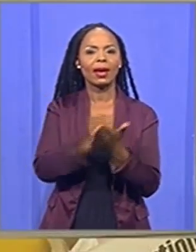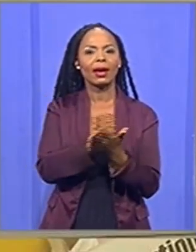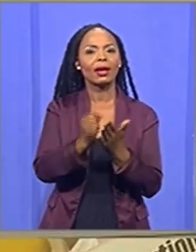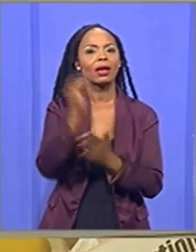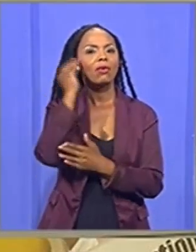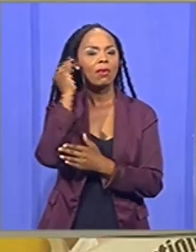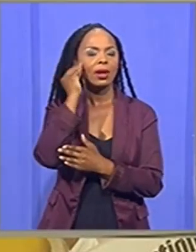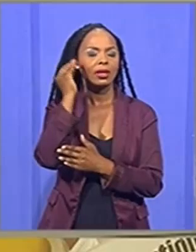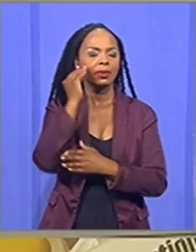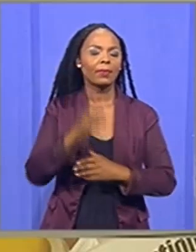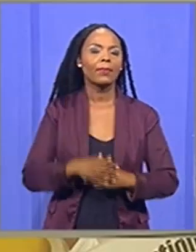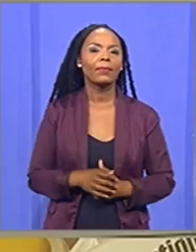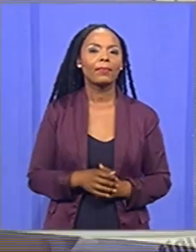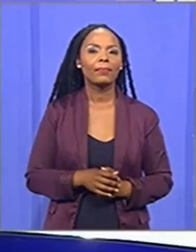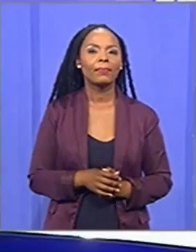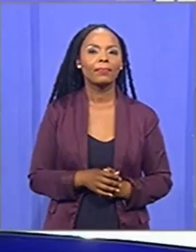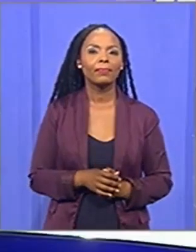amongst others.